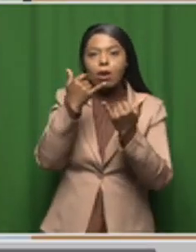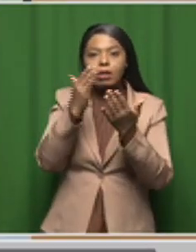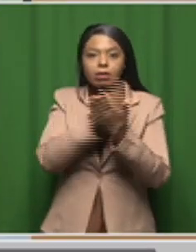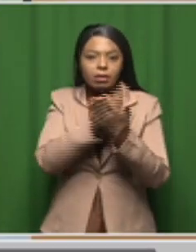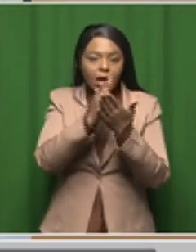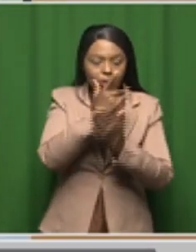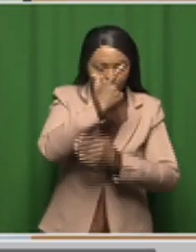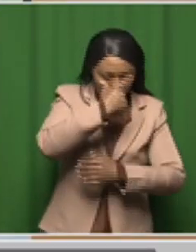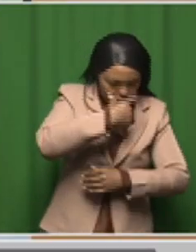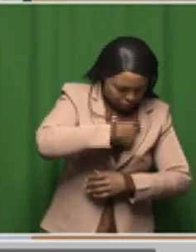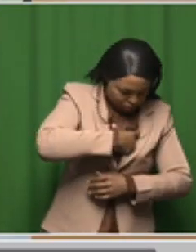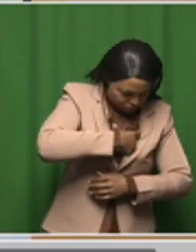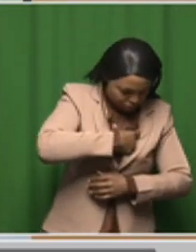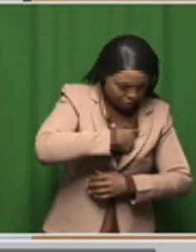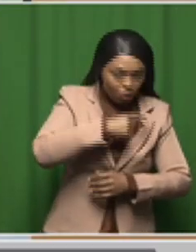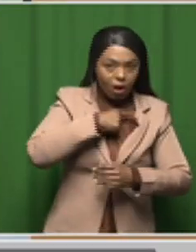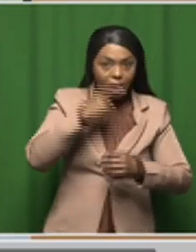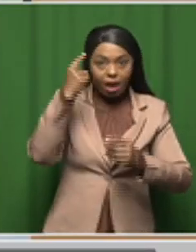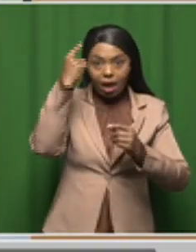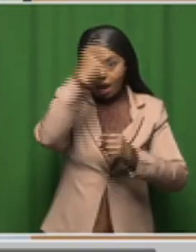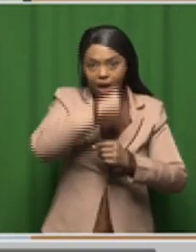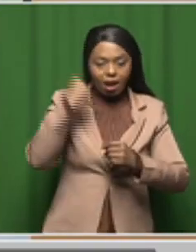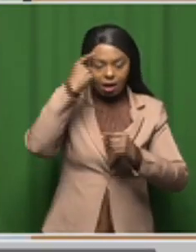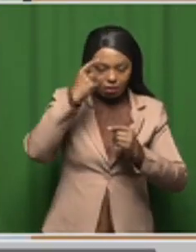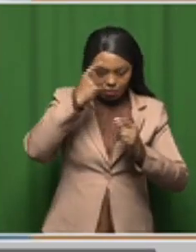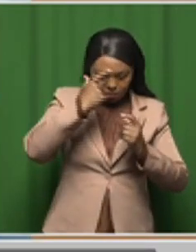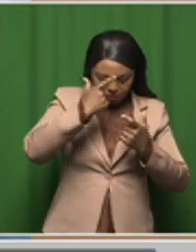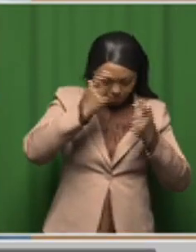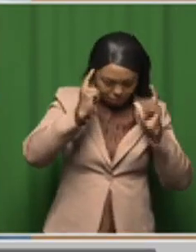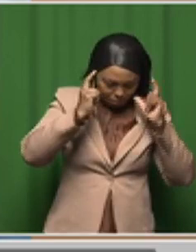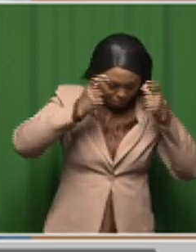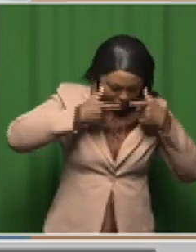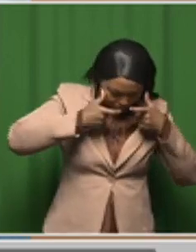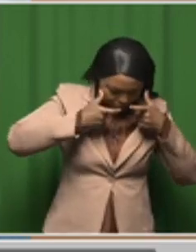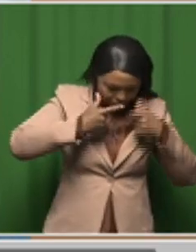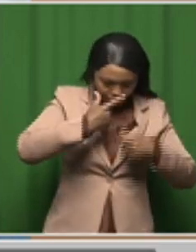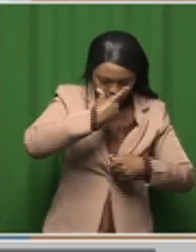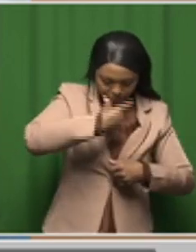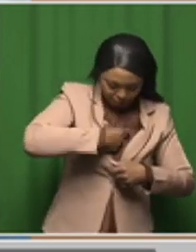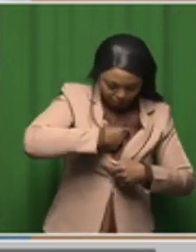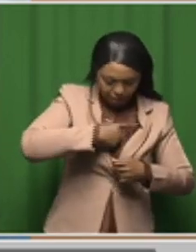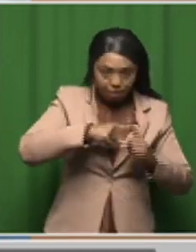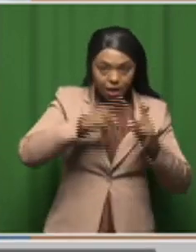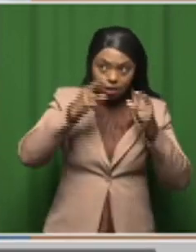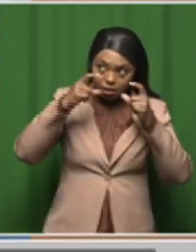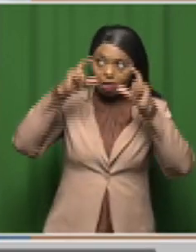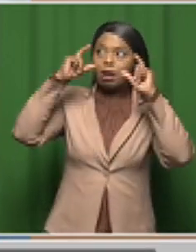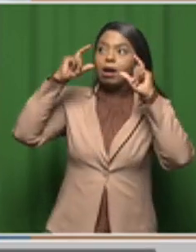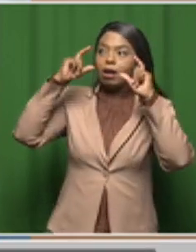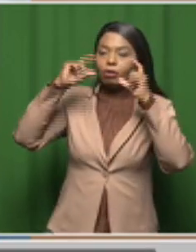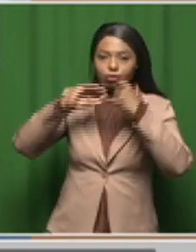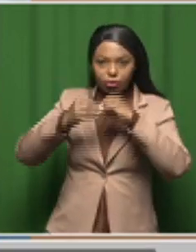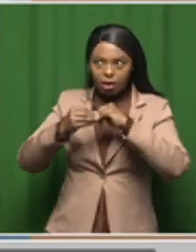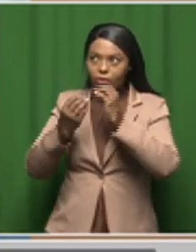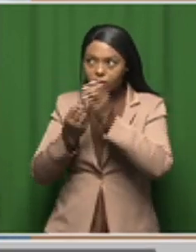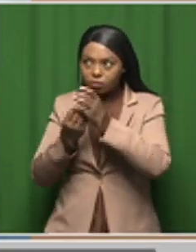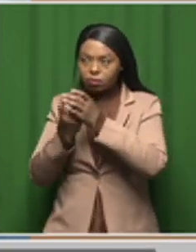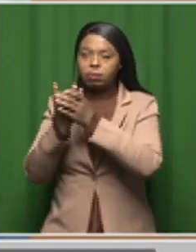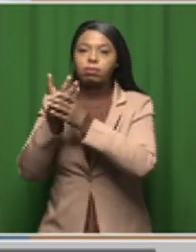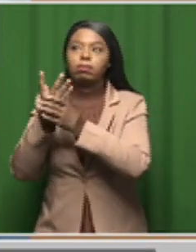when their heads are bowed, they drop seeds to regenerate the growth. So there's always that kind of paradox